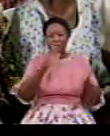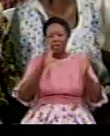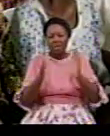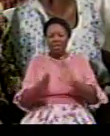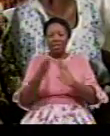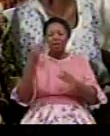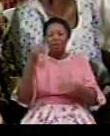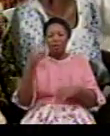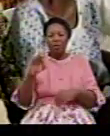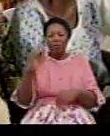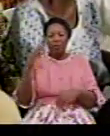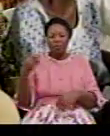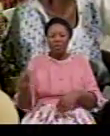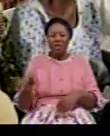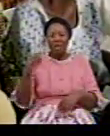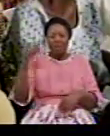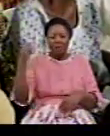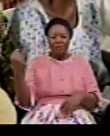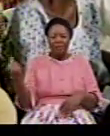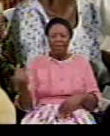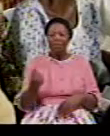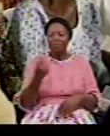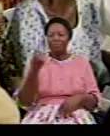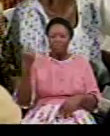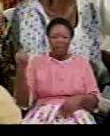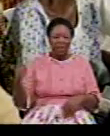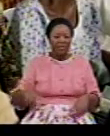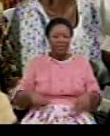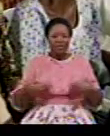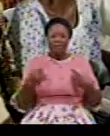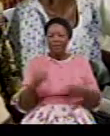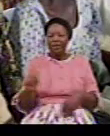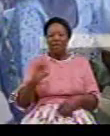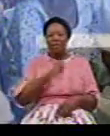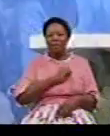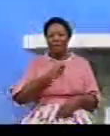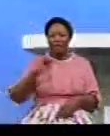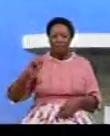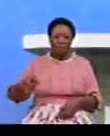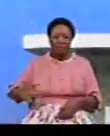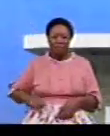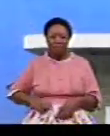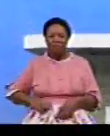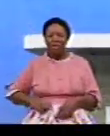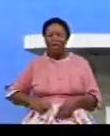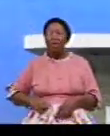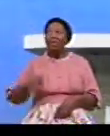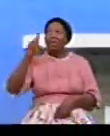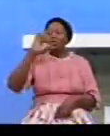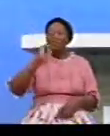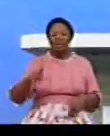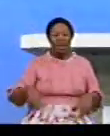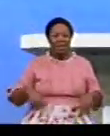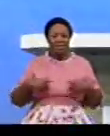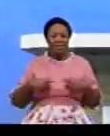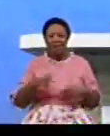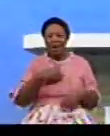salvation. Salvation has joy. Salvation has peace. Salvation